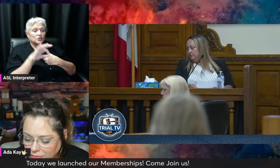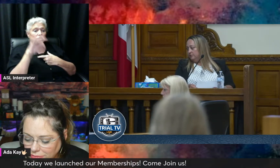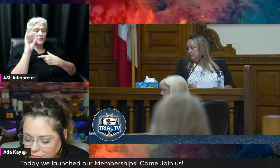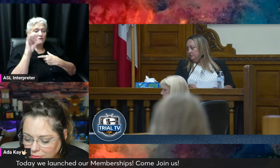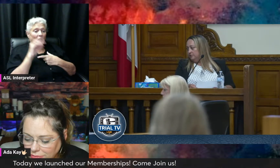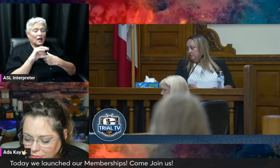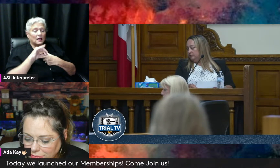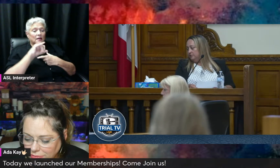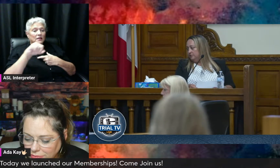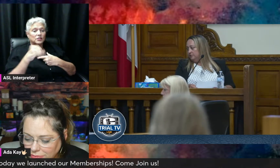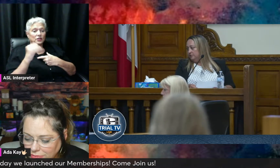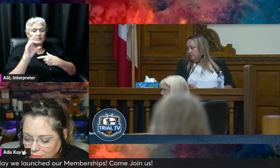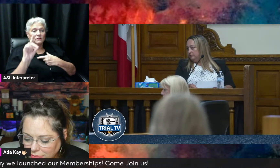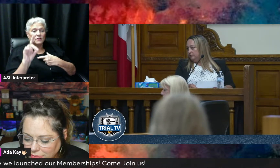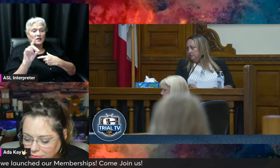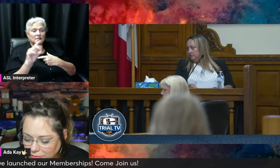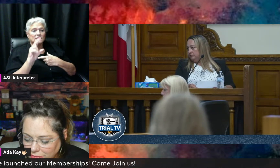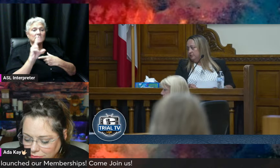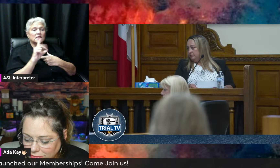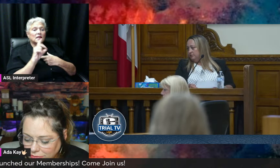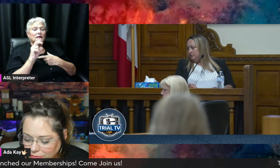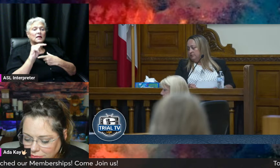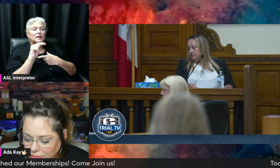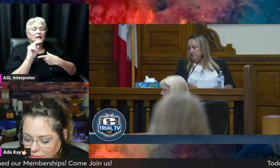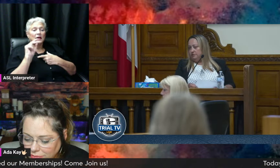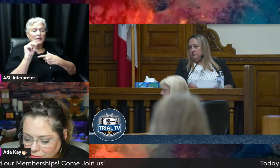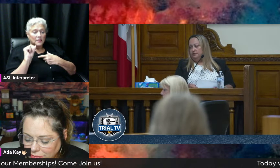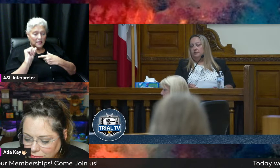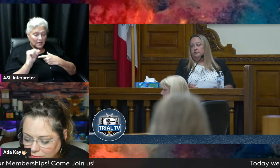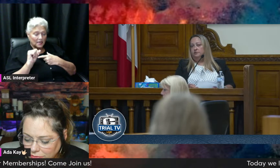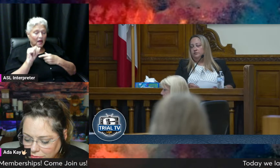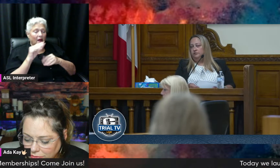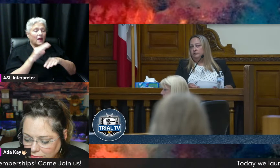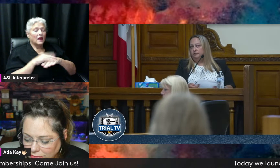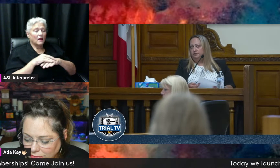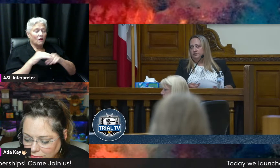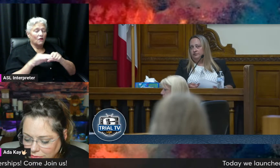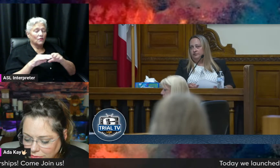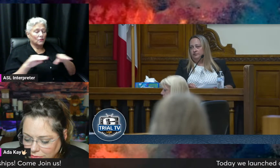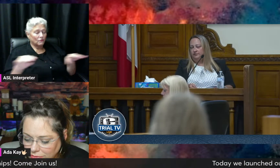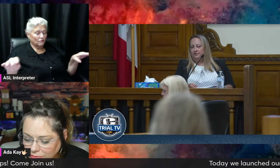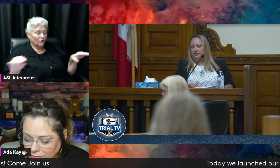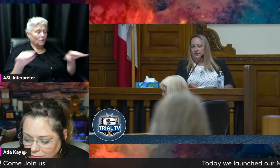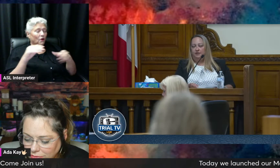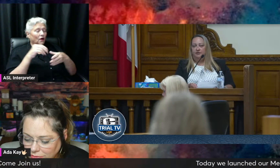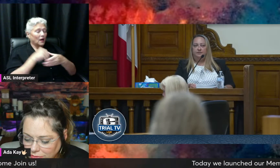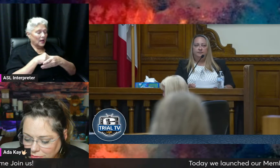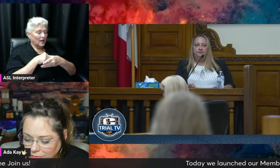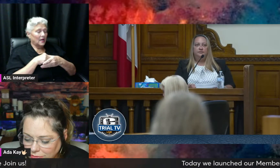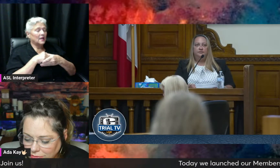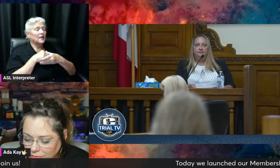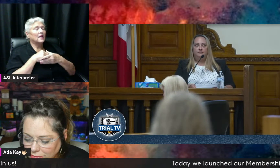floor right outside her bedroom in a house where she's lived for several years, would it?